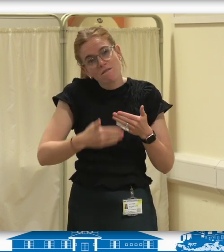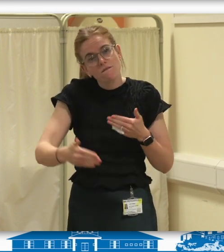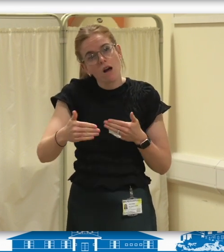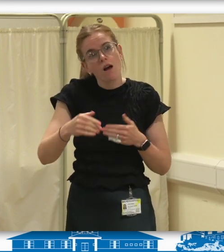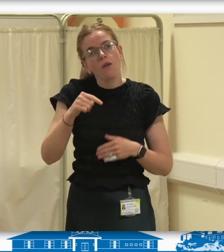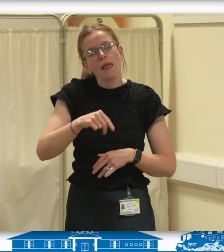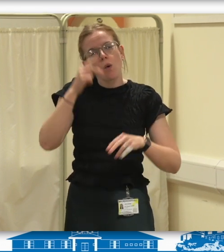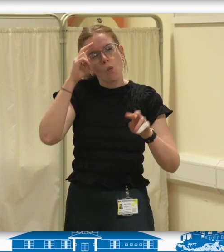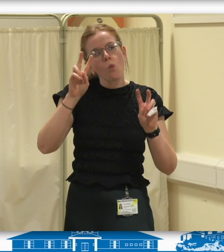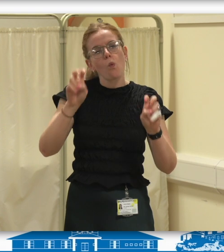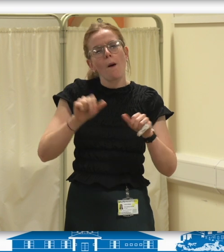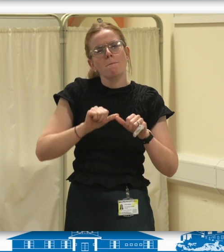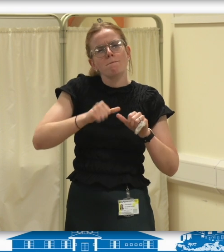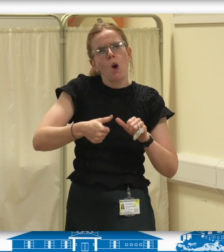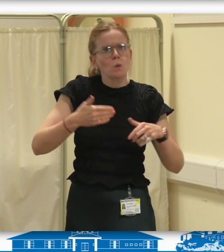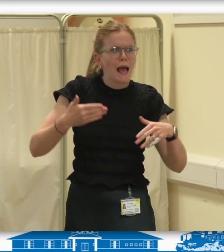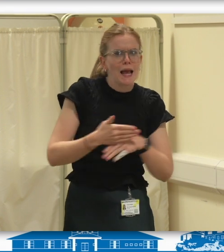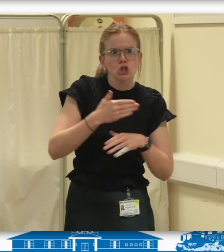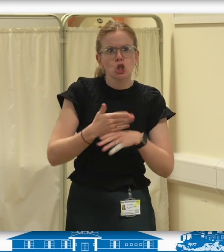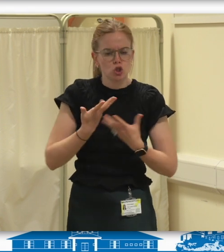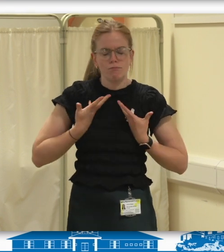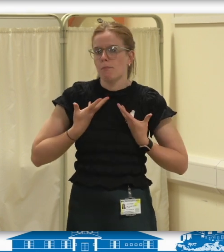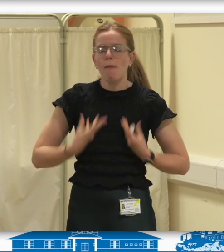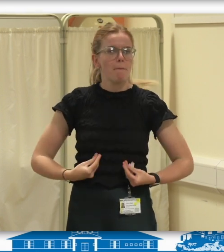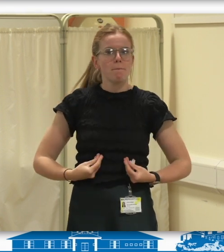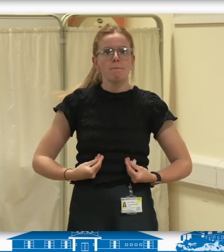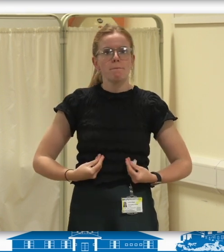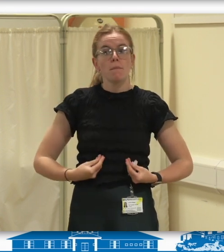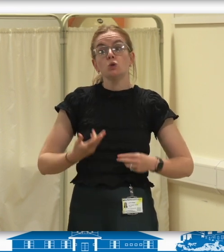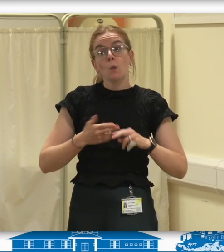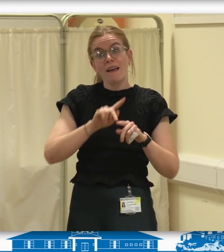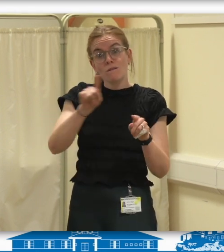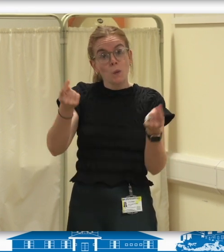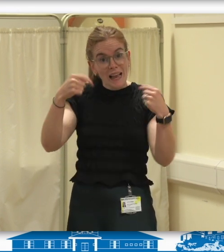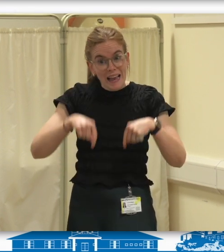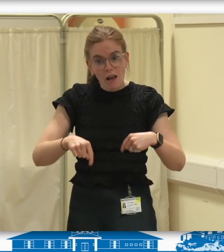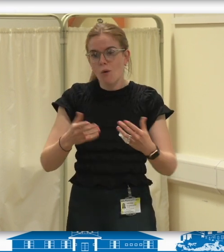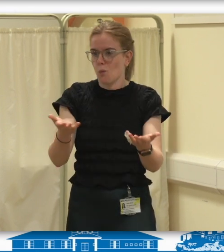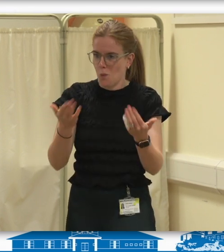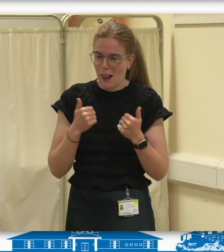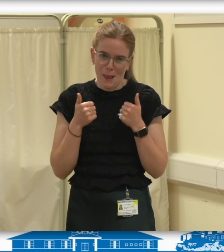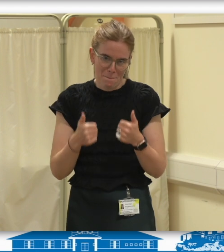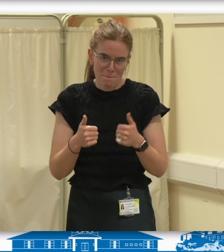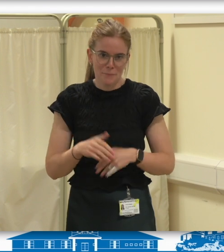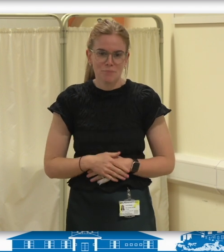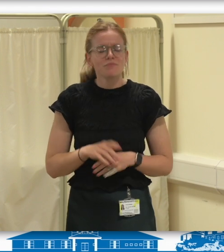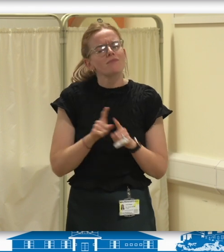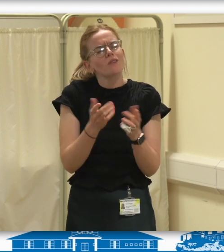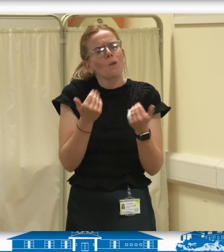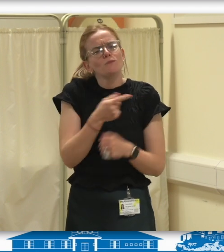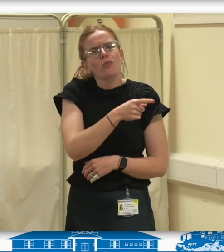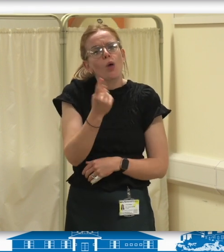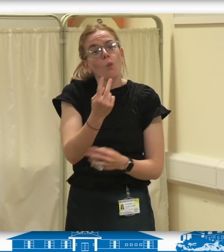as post-exertional malaise. So if you're here, very welcome to you. And welcome to those of